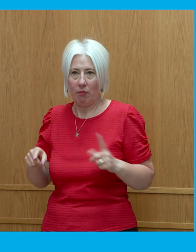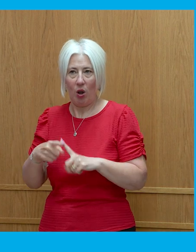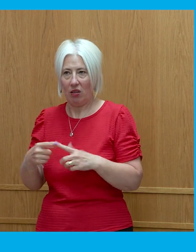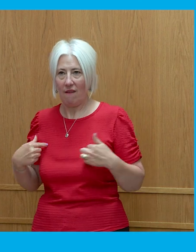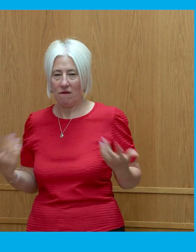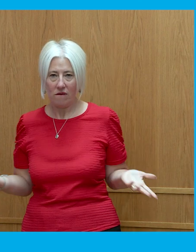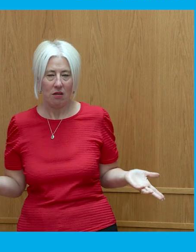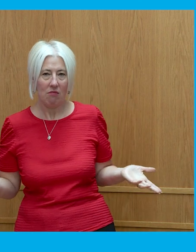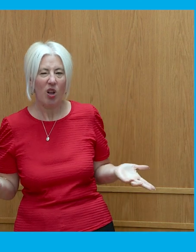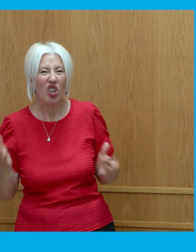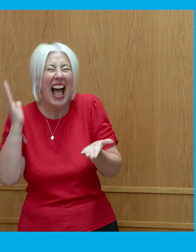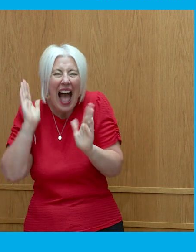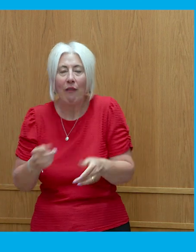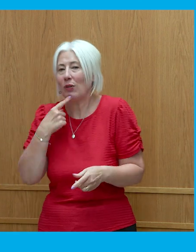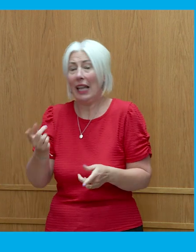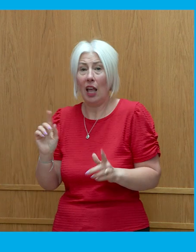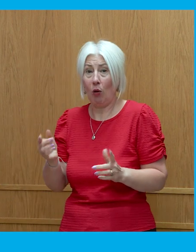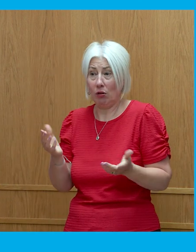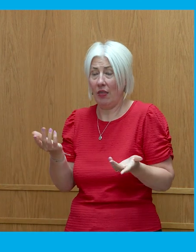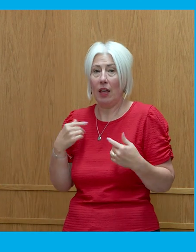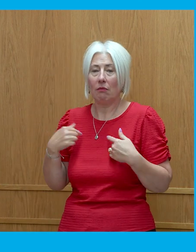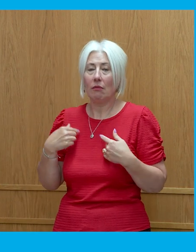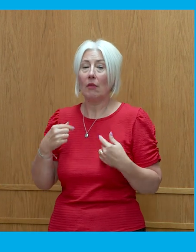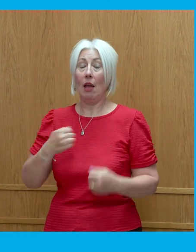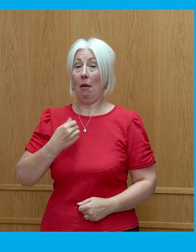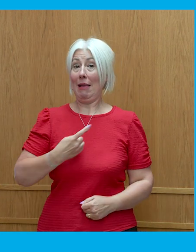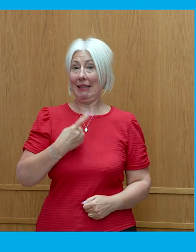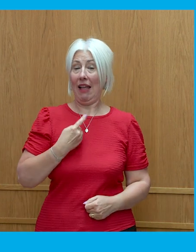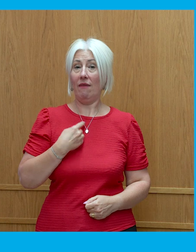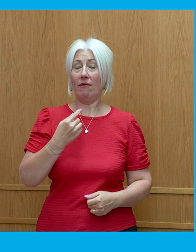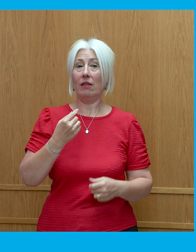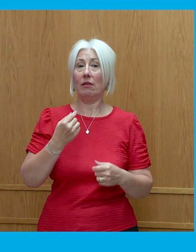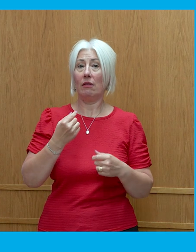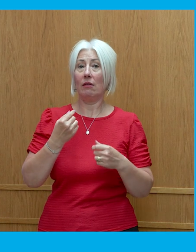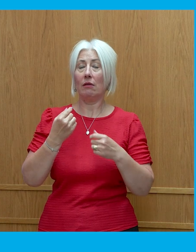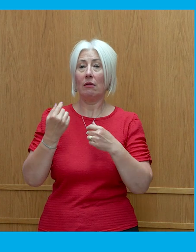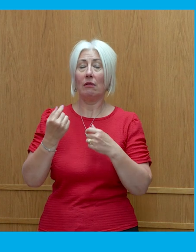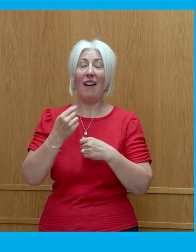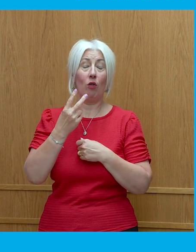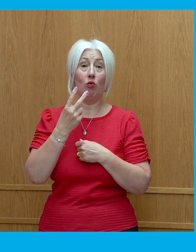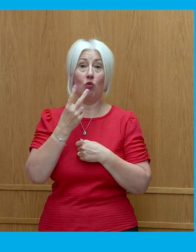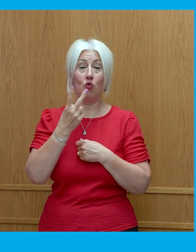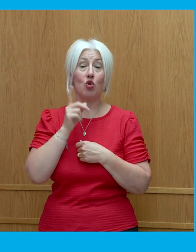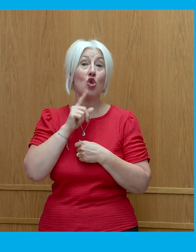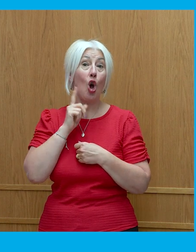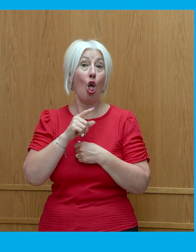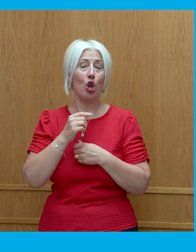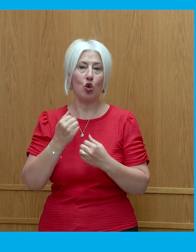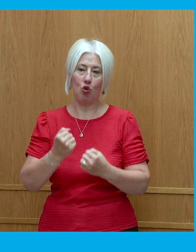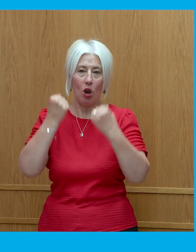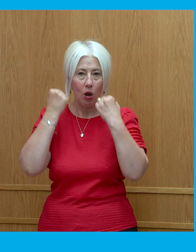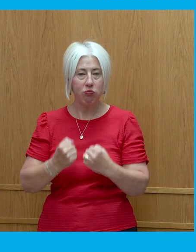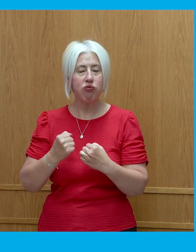thing. As a father of two dyed-in-the-wool liberal daughters, who had